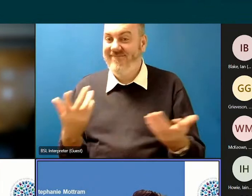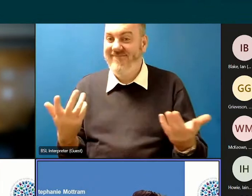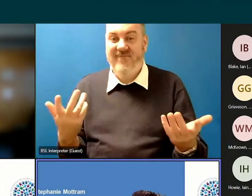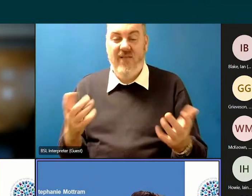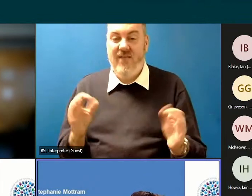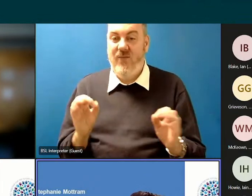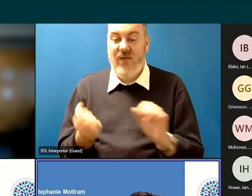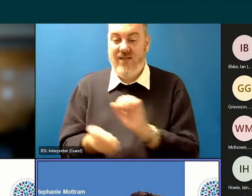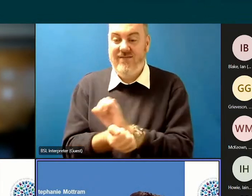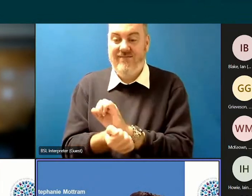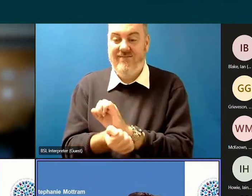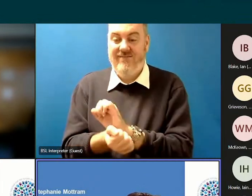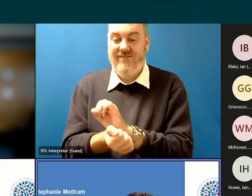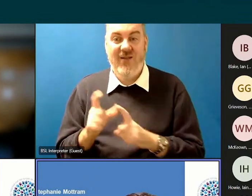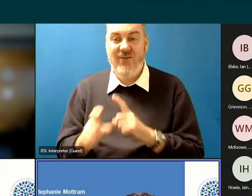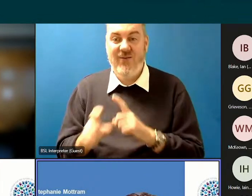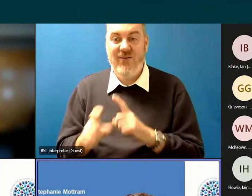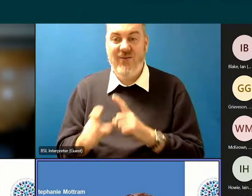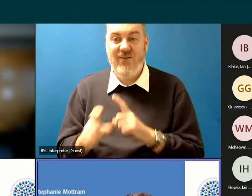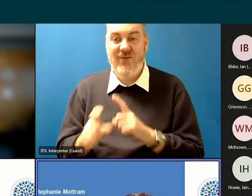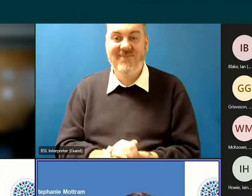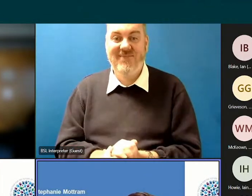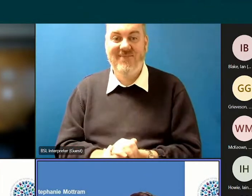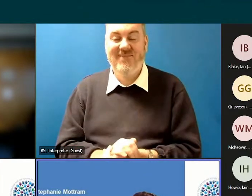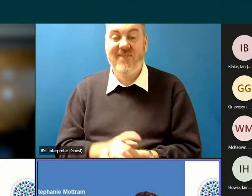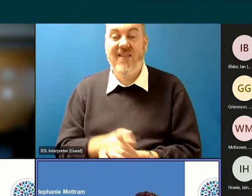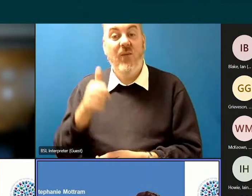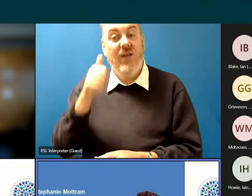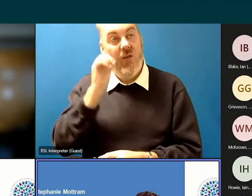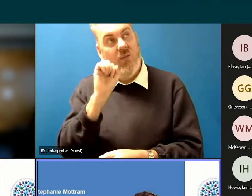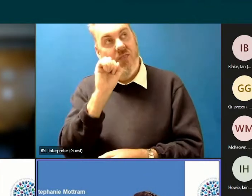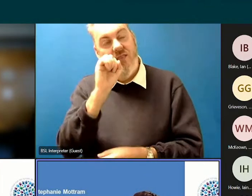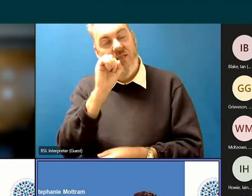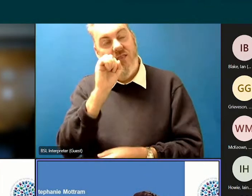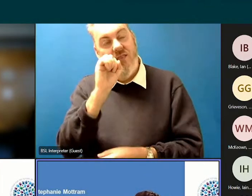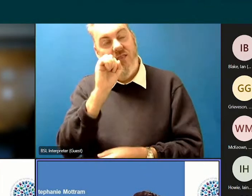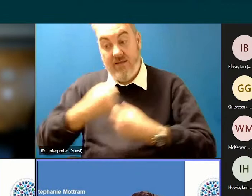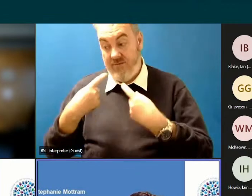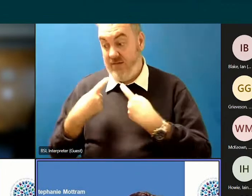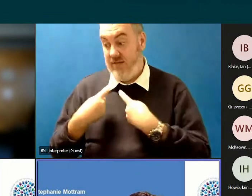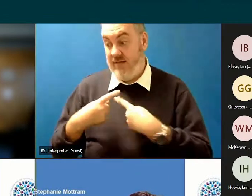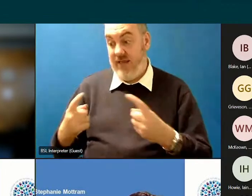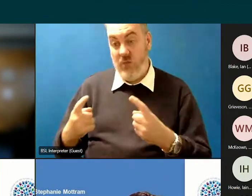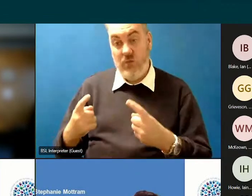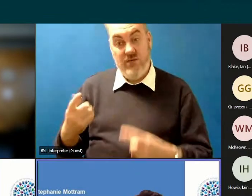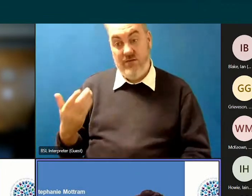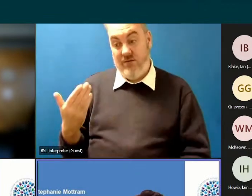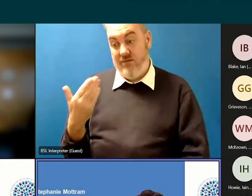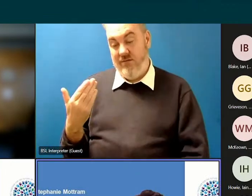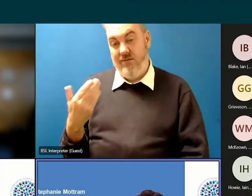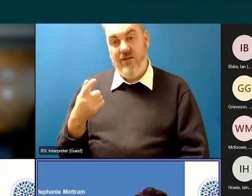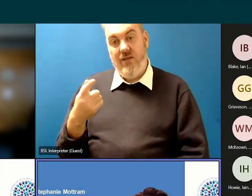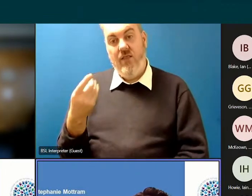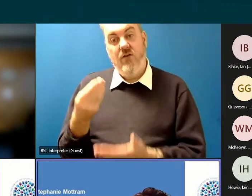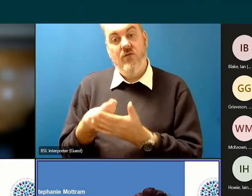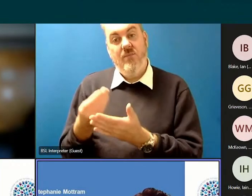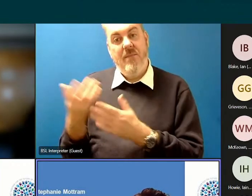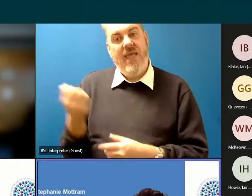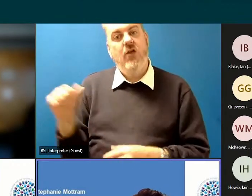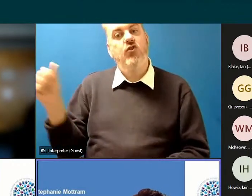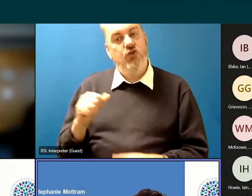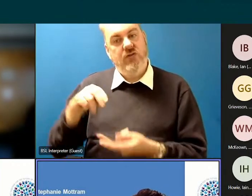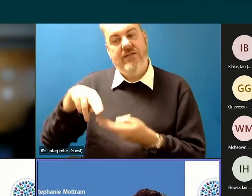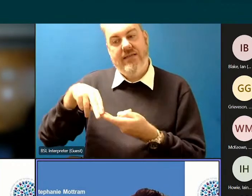it becomes really difficult. And I know the government, they have announced that the rate of pay should increase